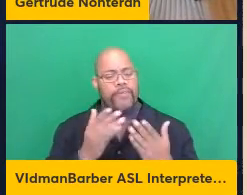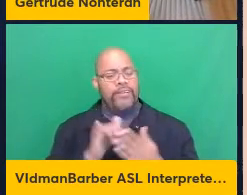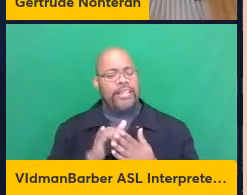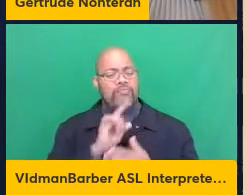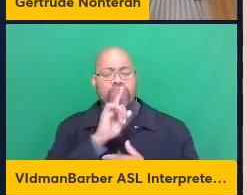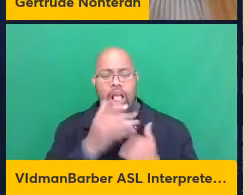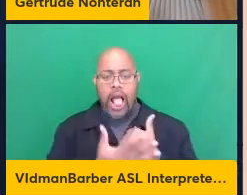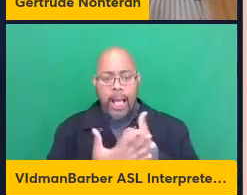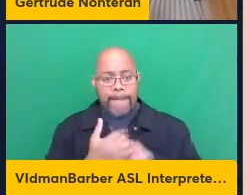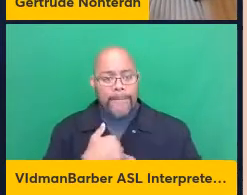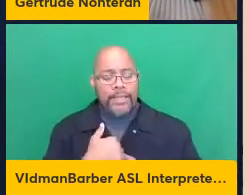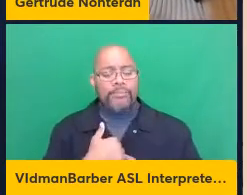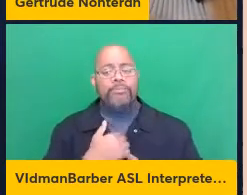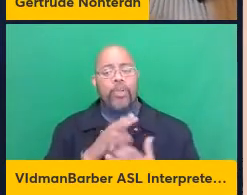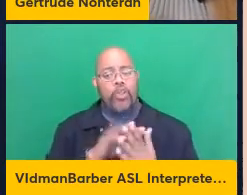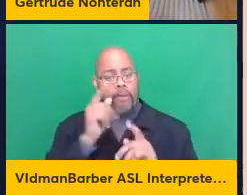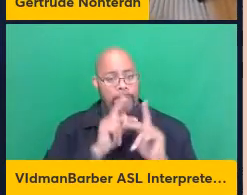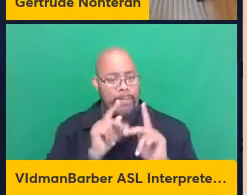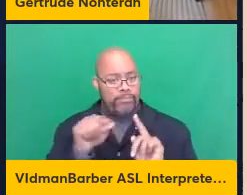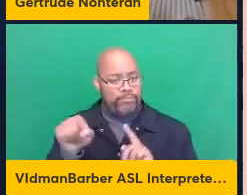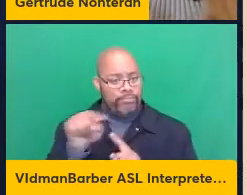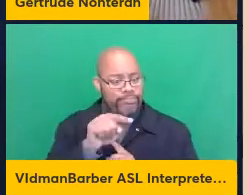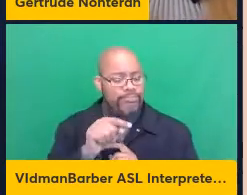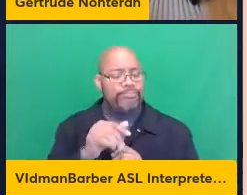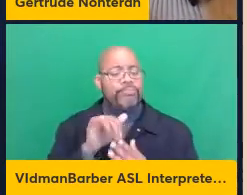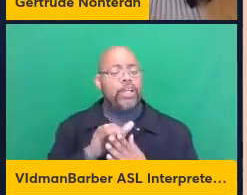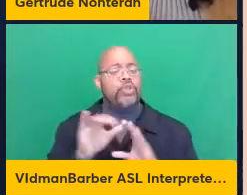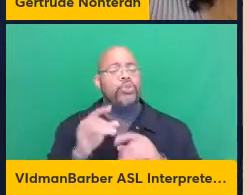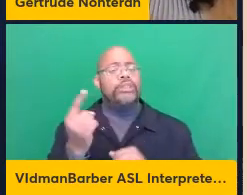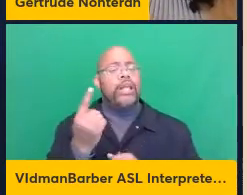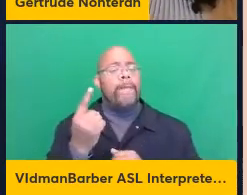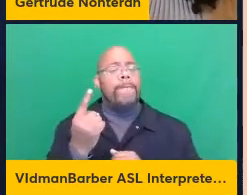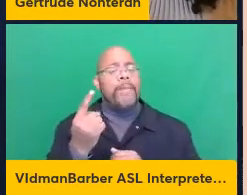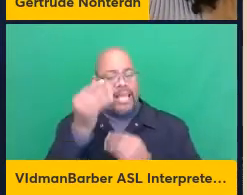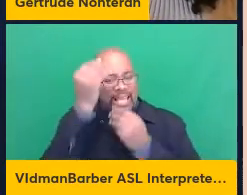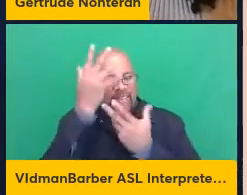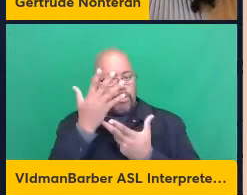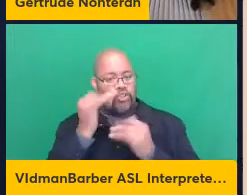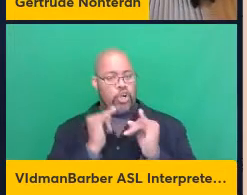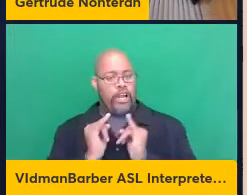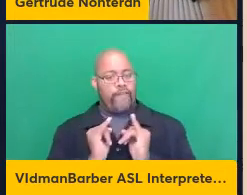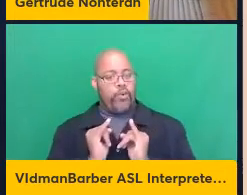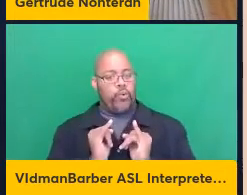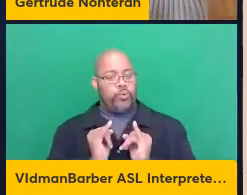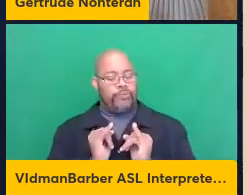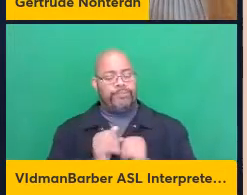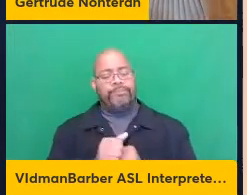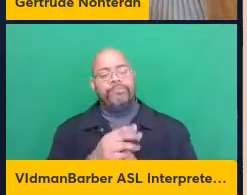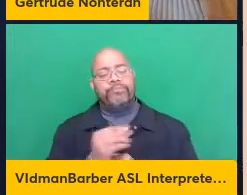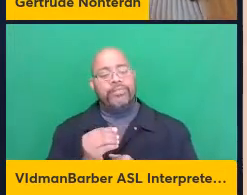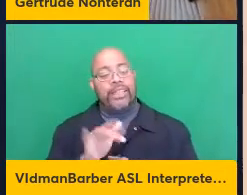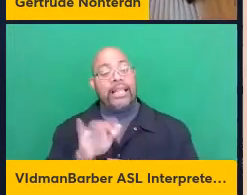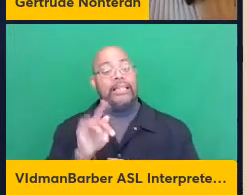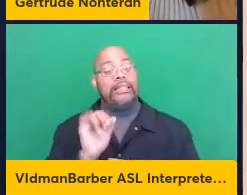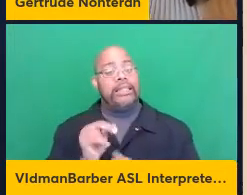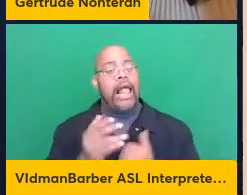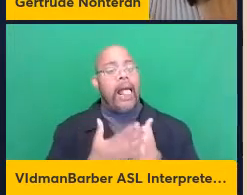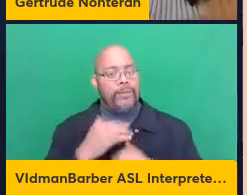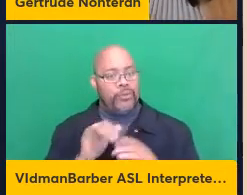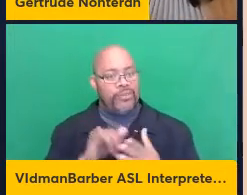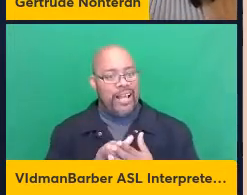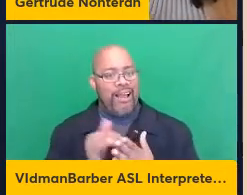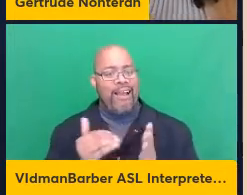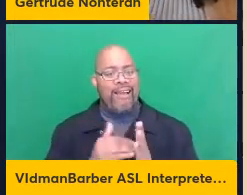really helped me learning from people was doing something known as informational interviews. And LinkedIn helped me do that. Again,